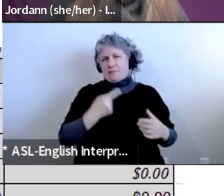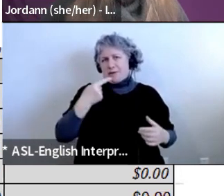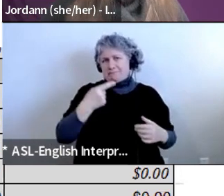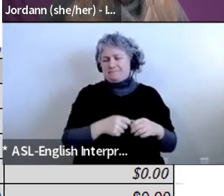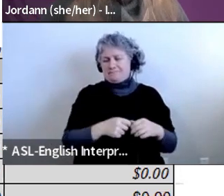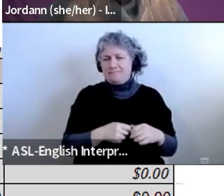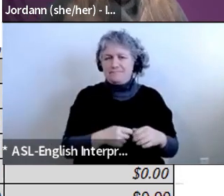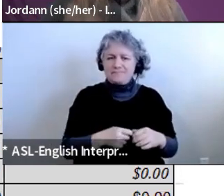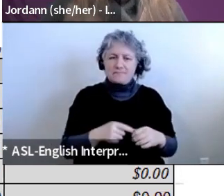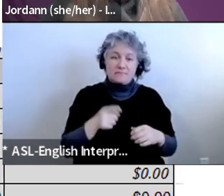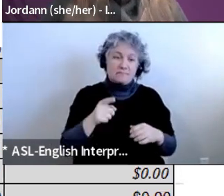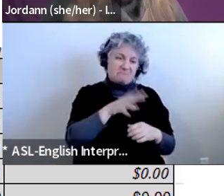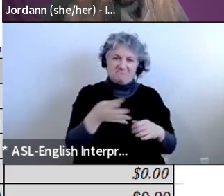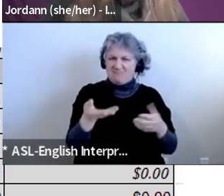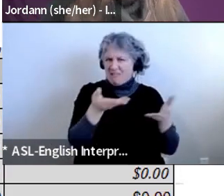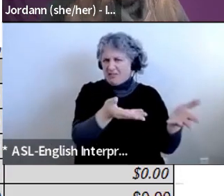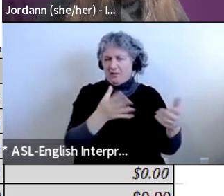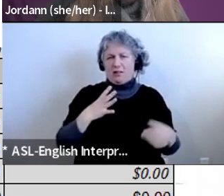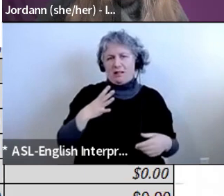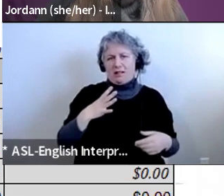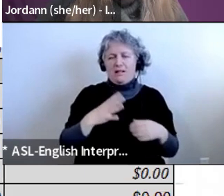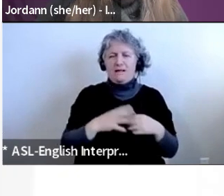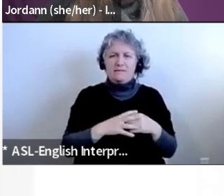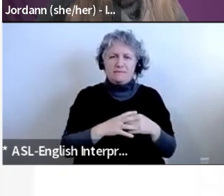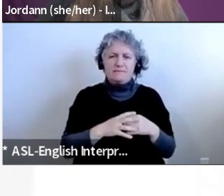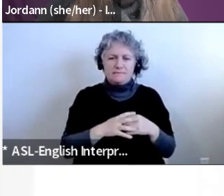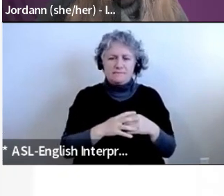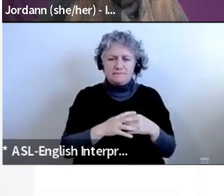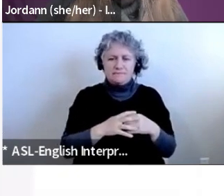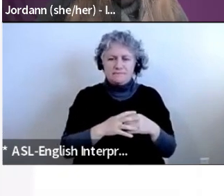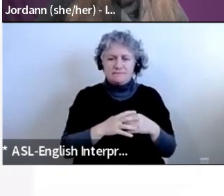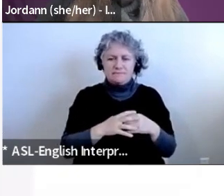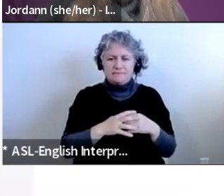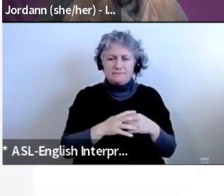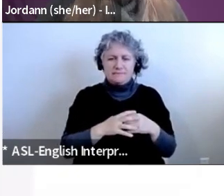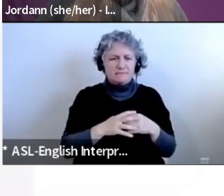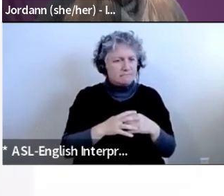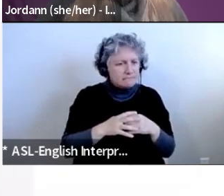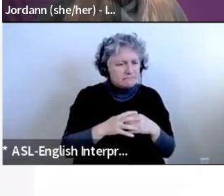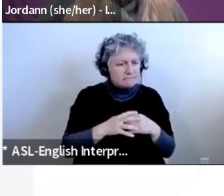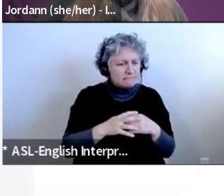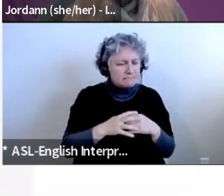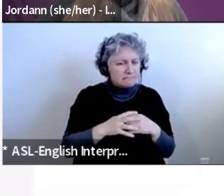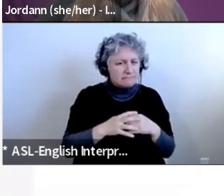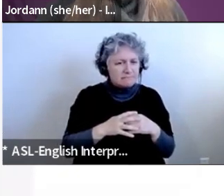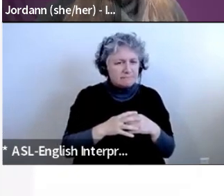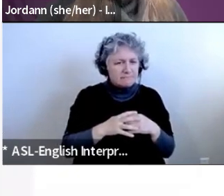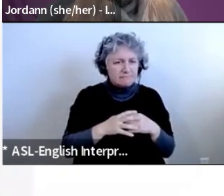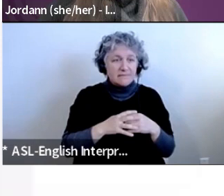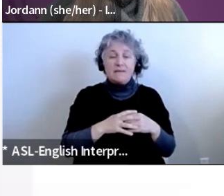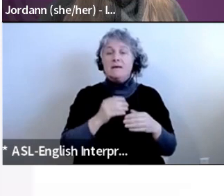So those sections are there as well. So this is the last